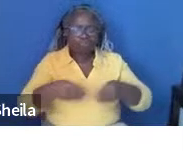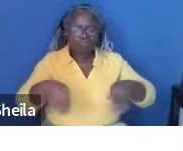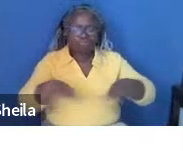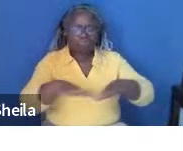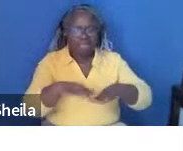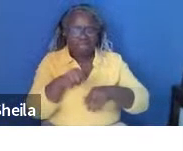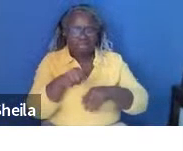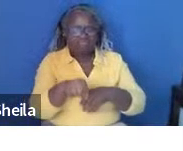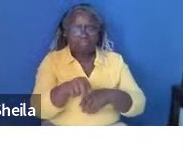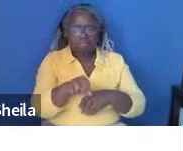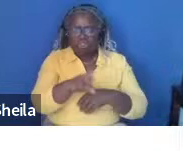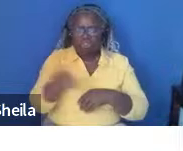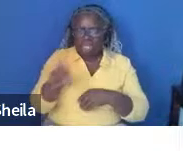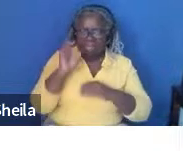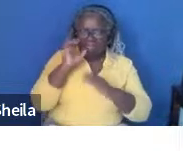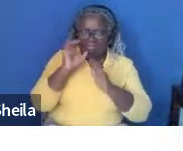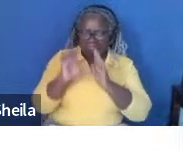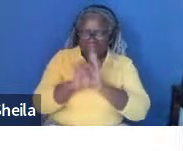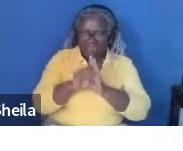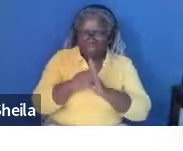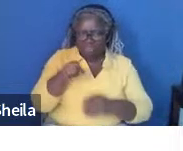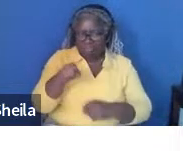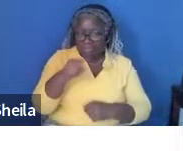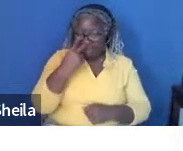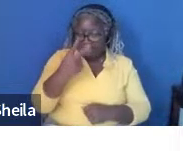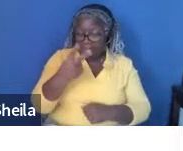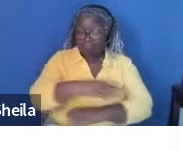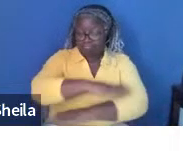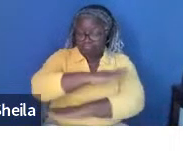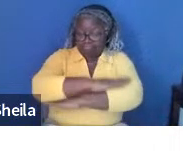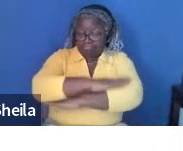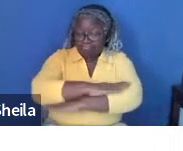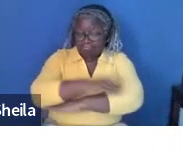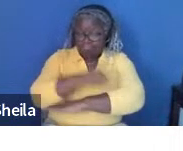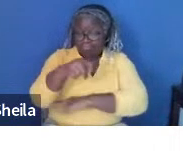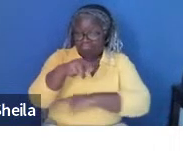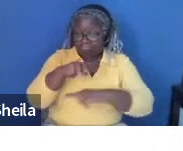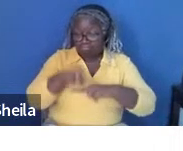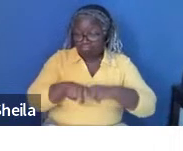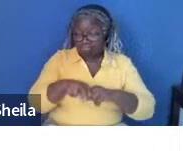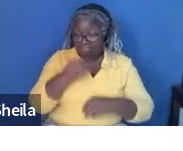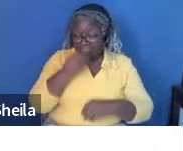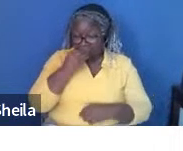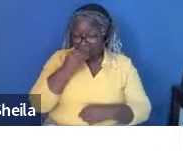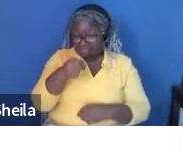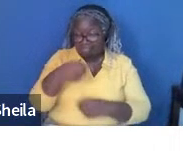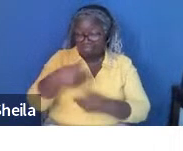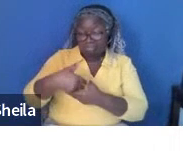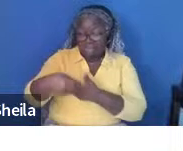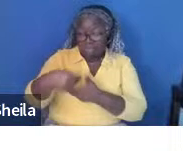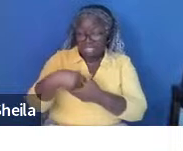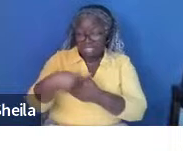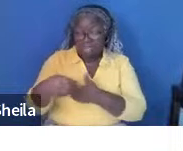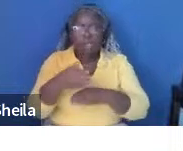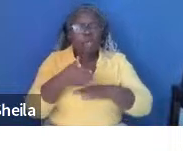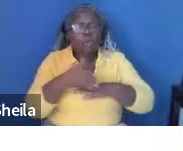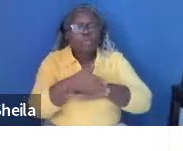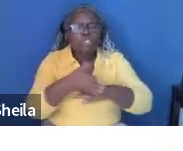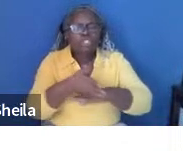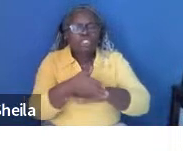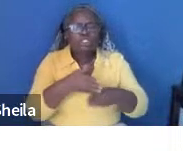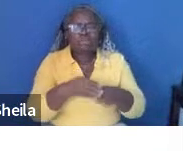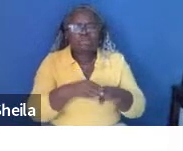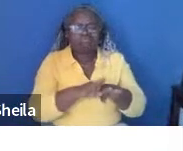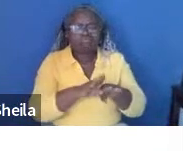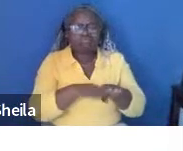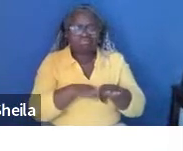simply a dining table on an outdoor wooden deck, and the operation of pulling the chair in and out